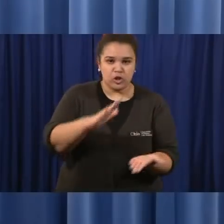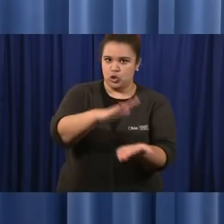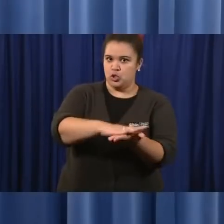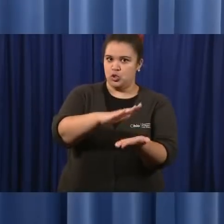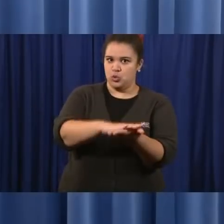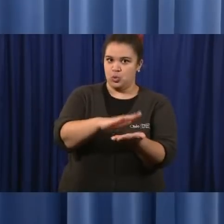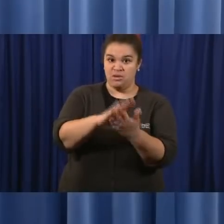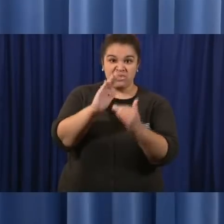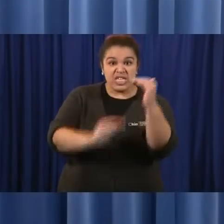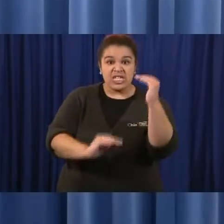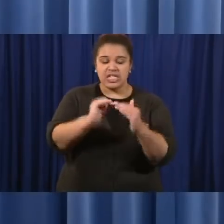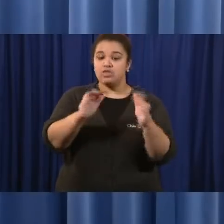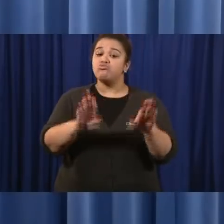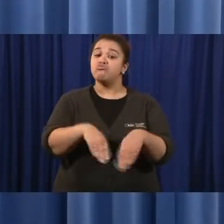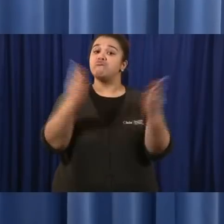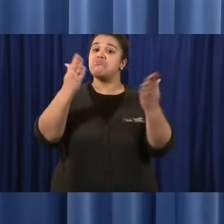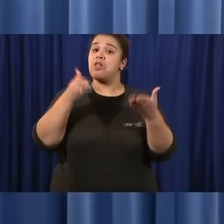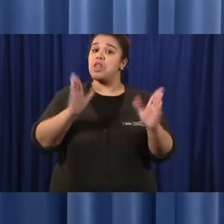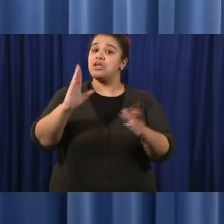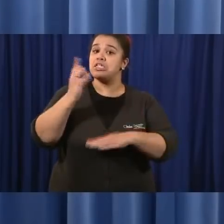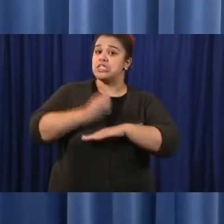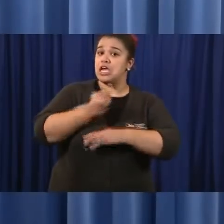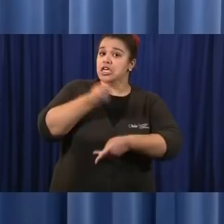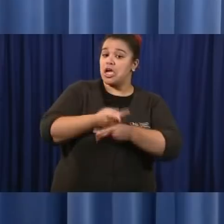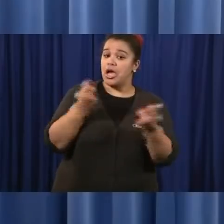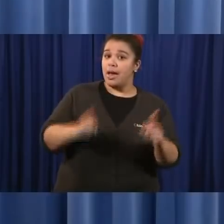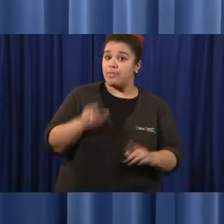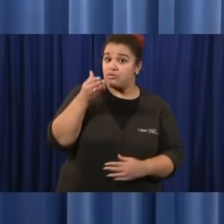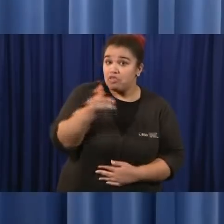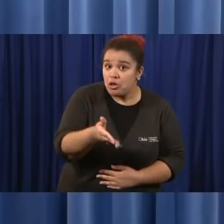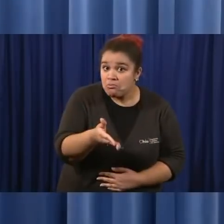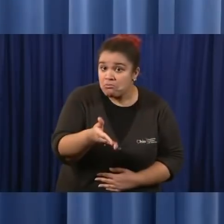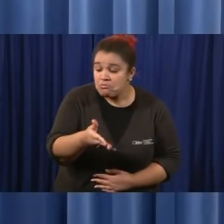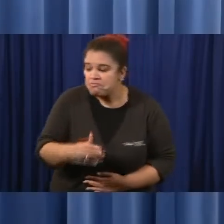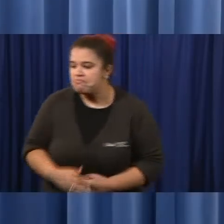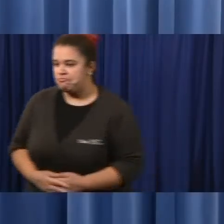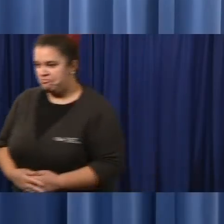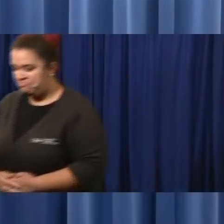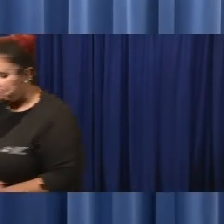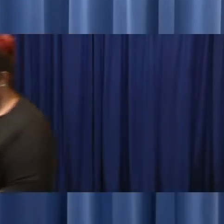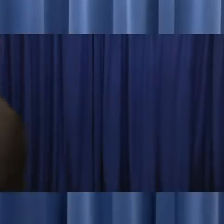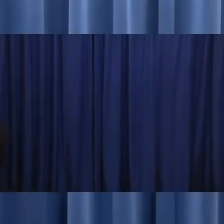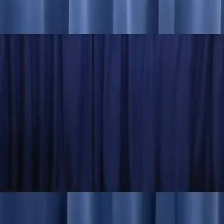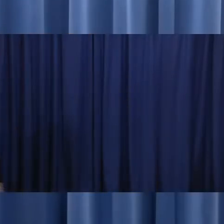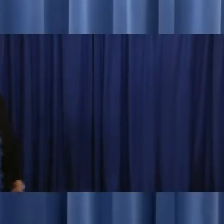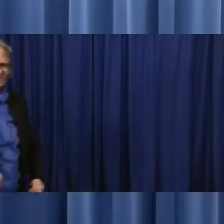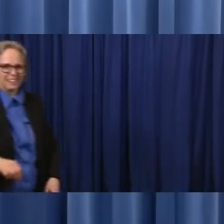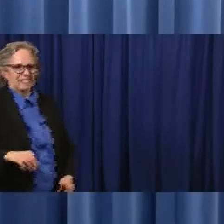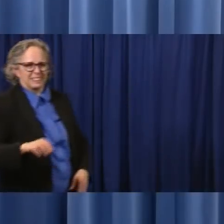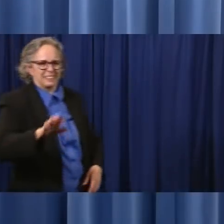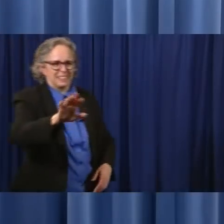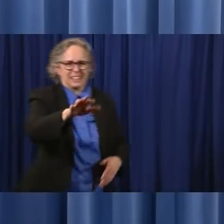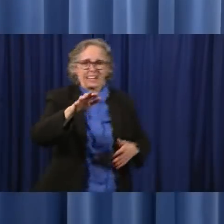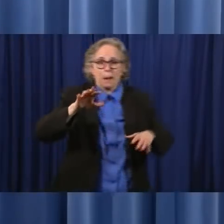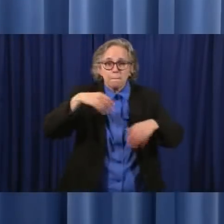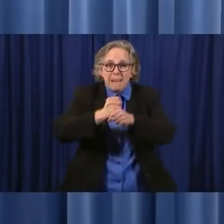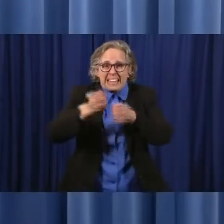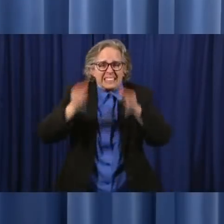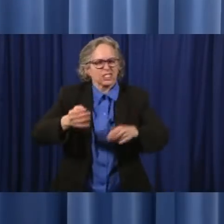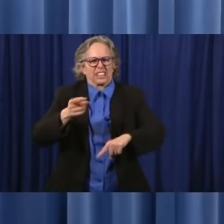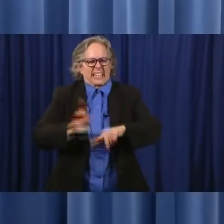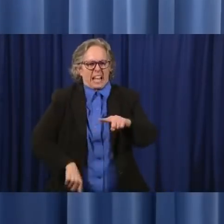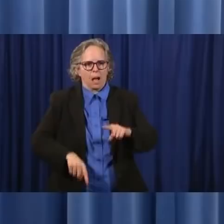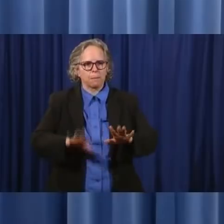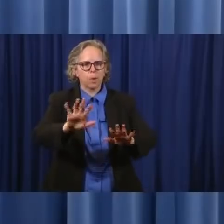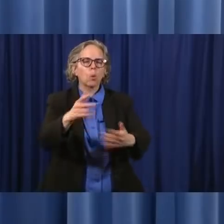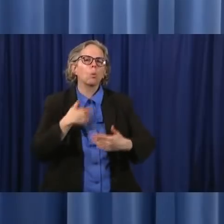daycares? I think we shouldn't make a judgment until we kind of see what the facts are. We're going to